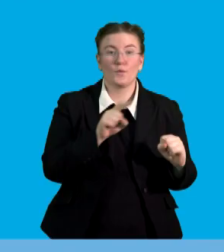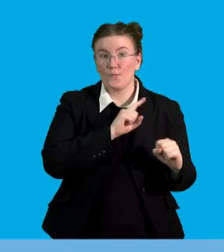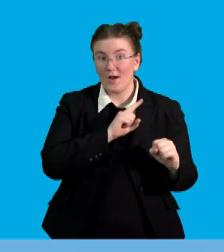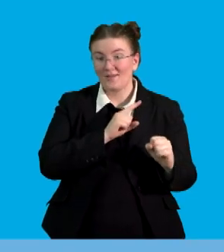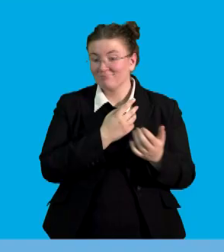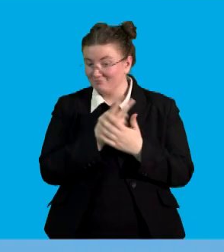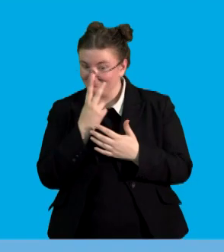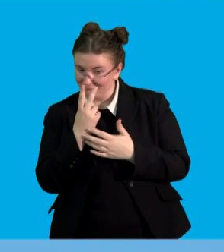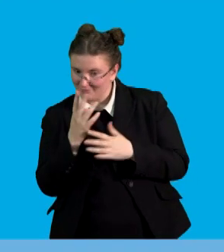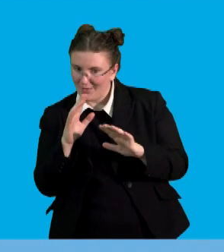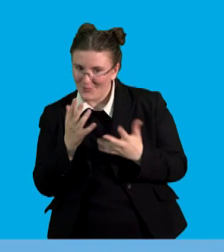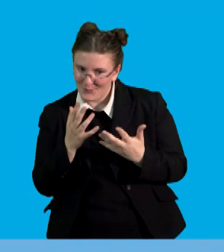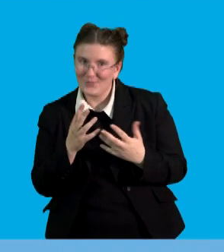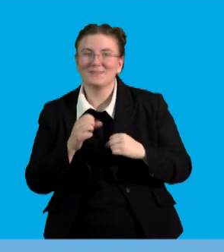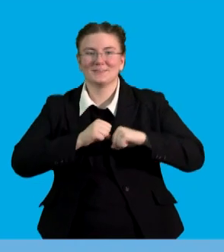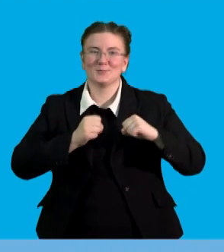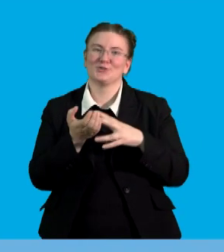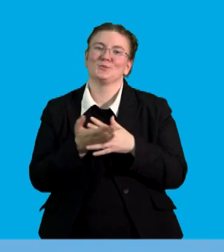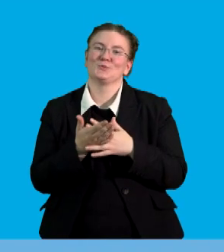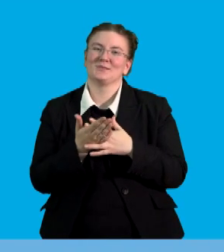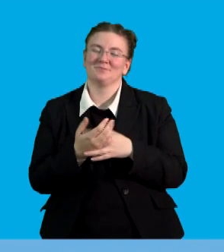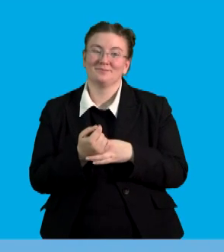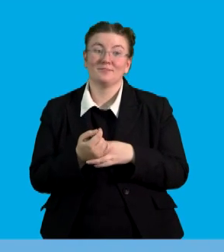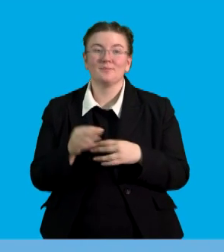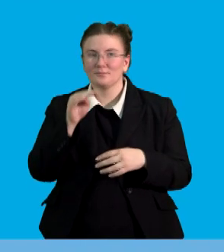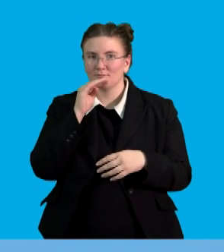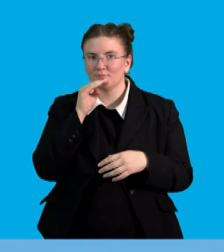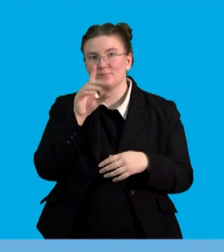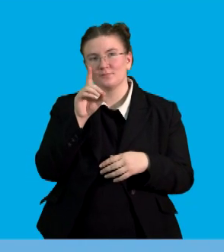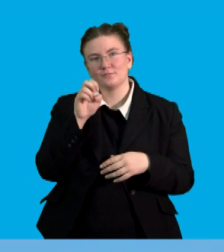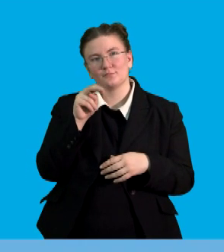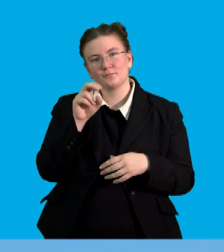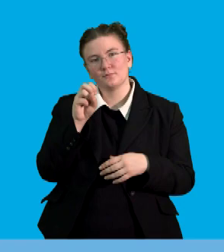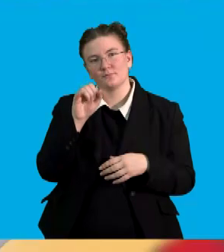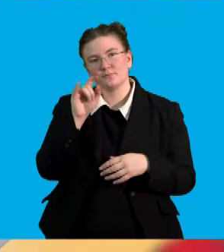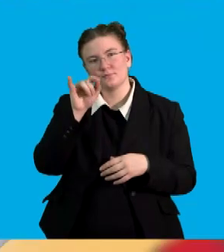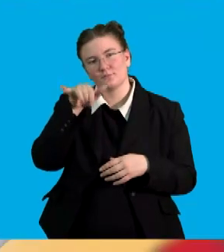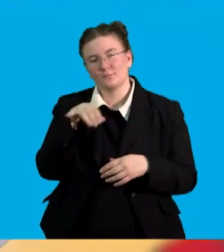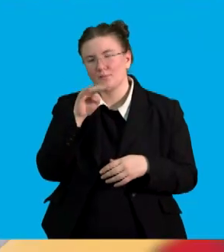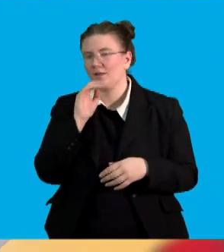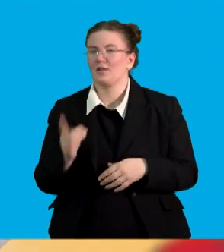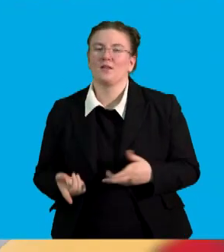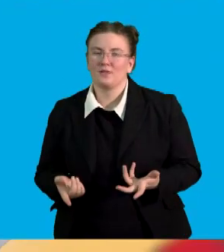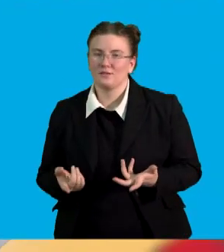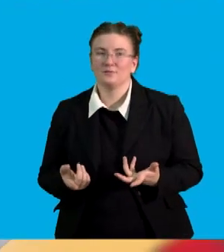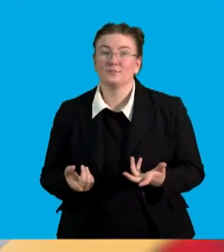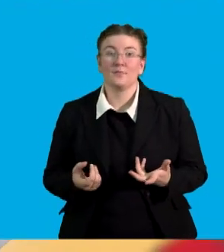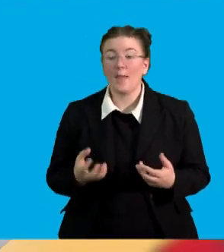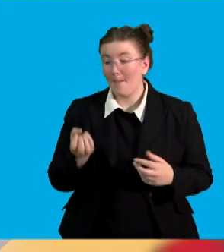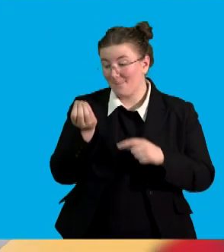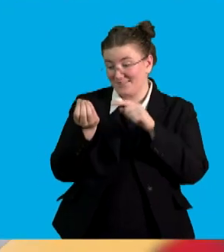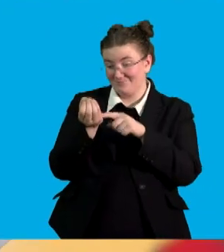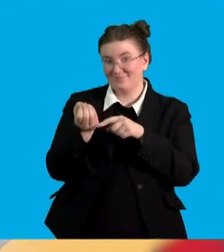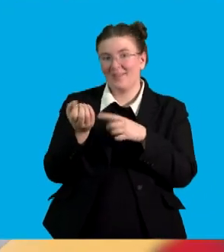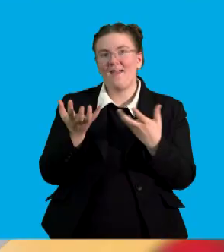spaces between them. Now, what does this mean for density? Remember we said that when a particle is